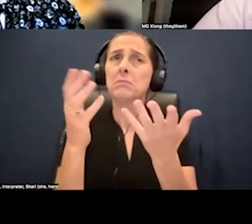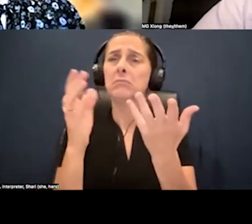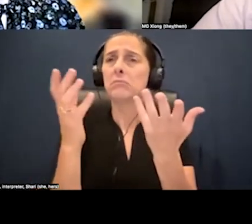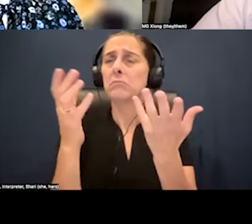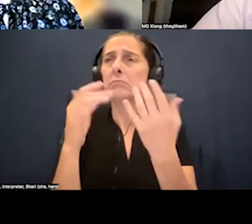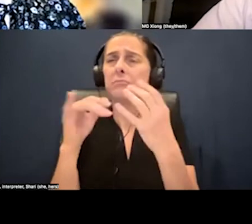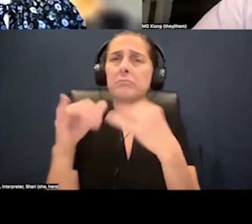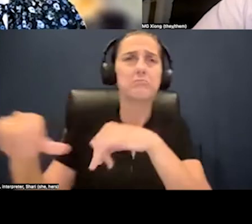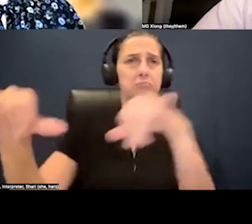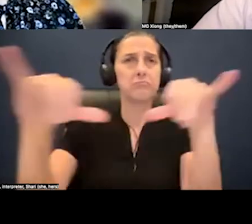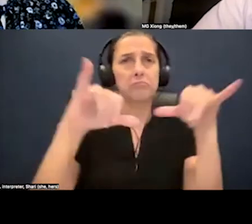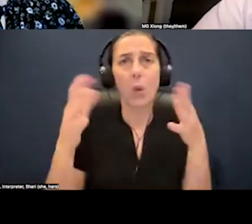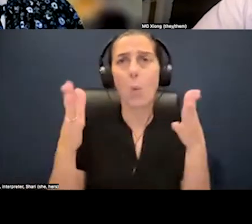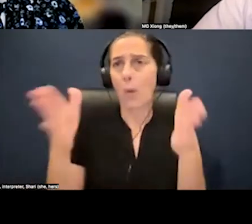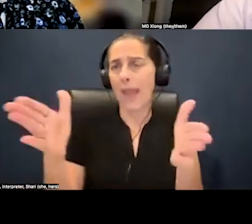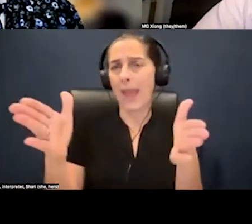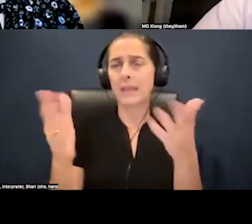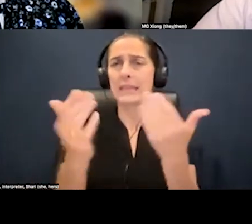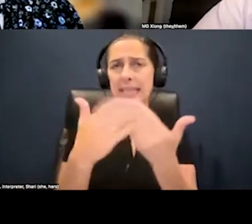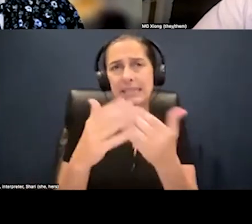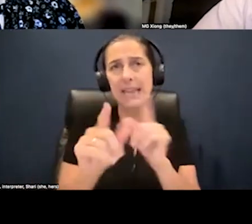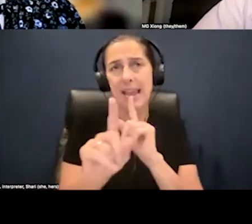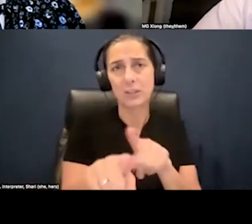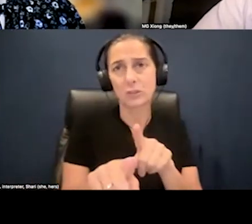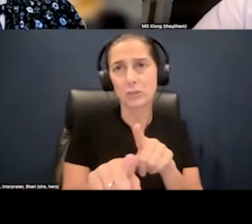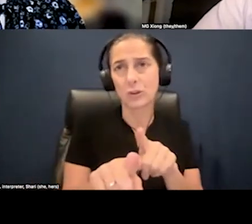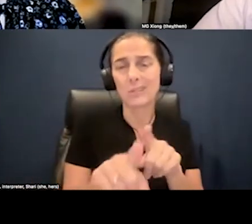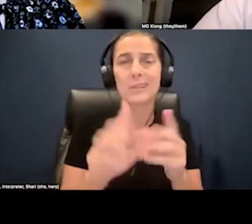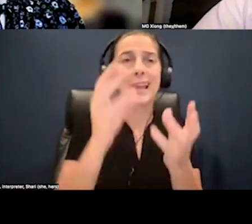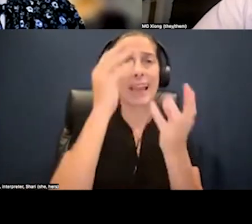way. Whereas for something like surgery, there's maybe